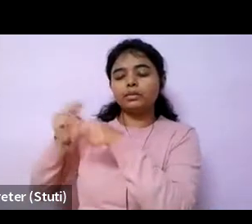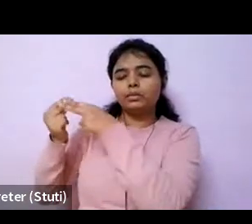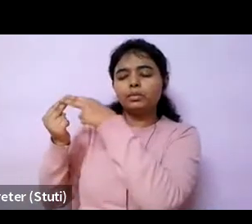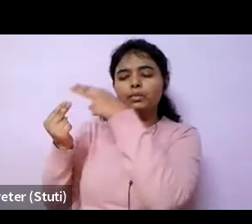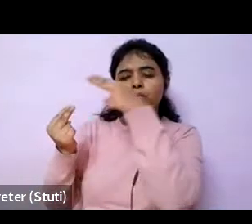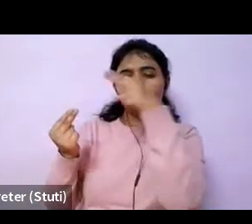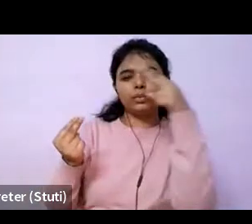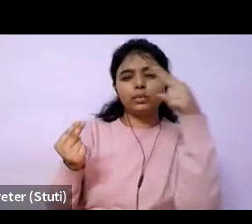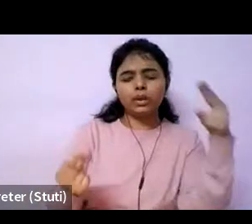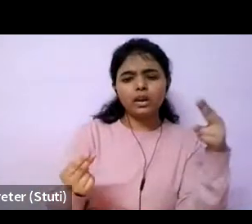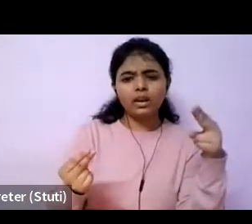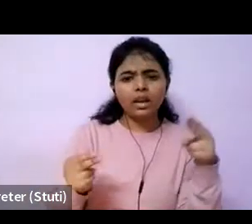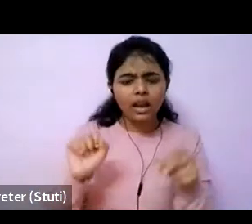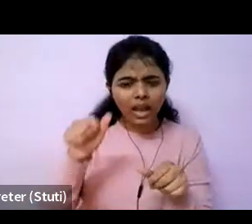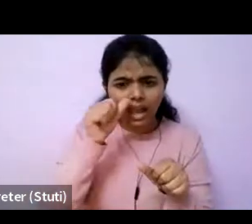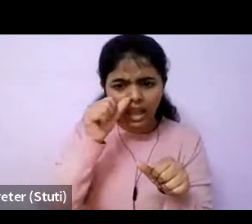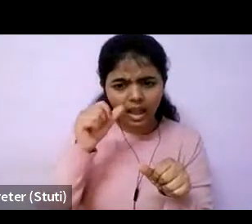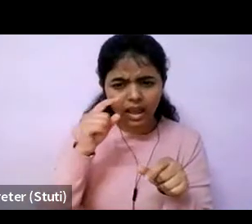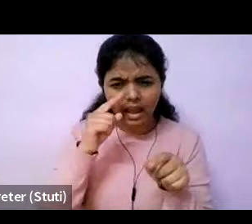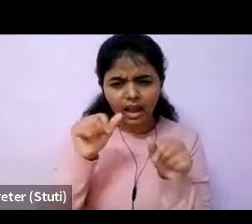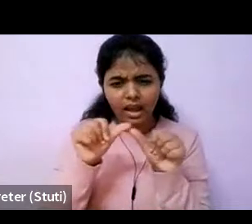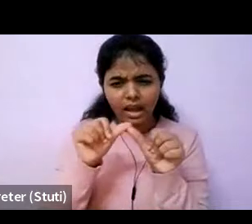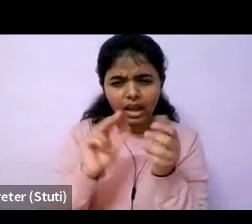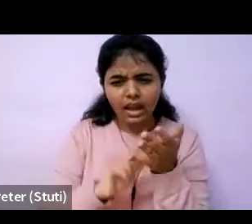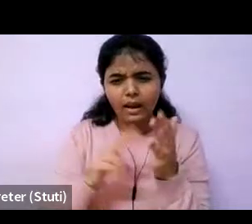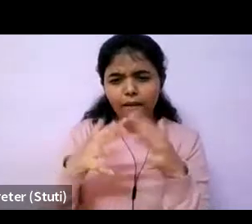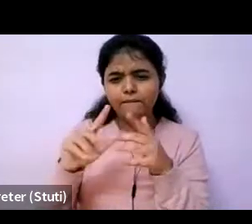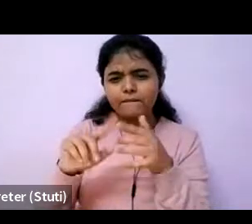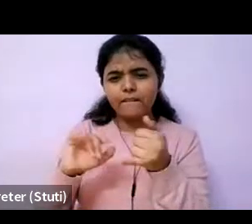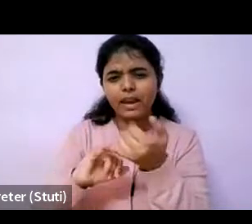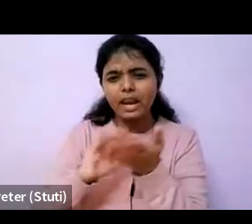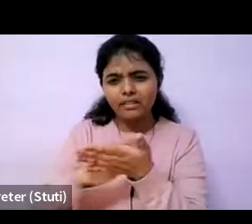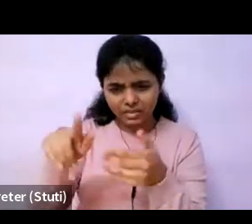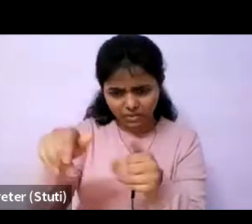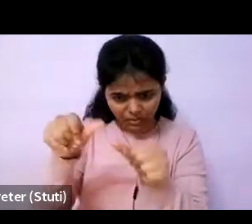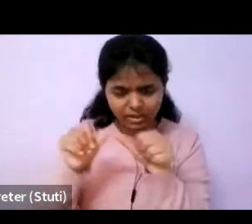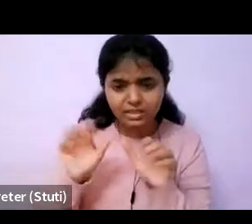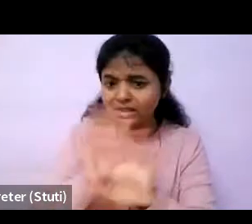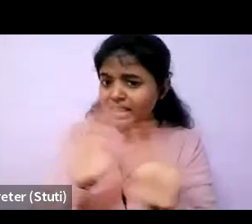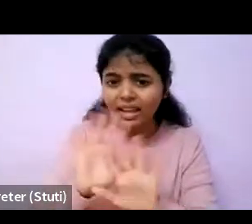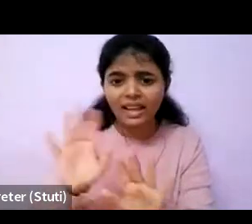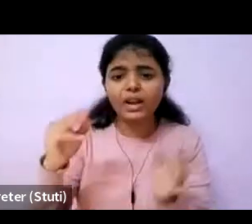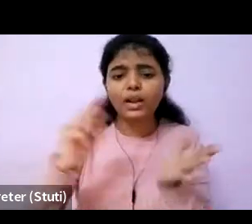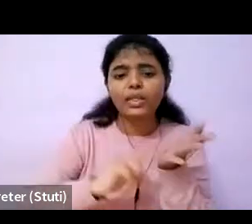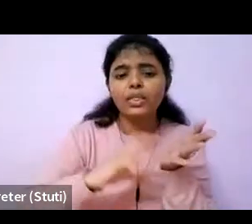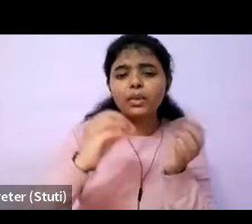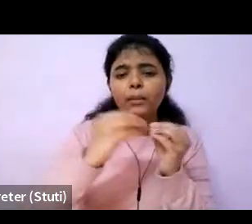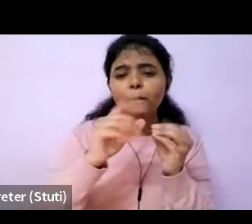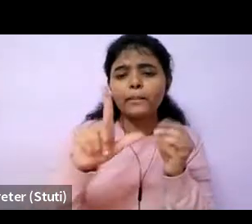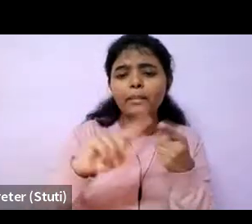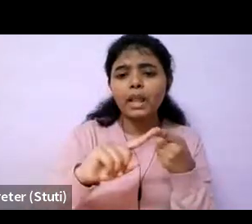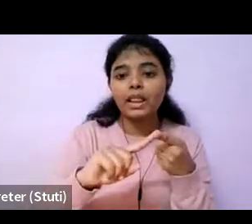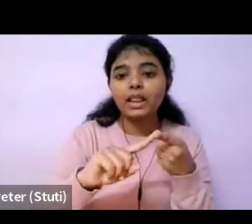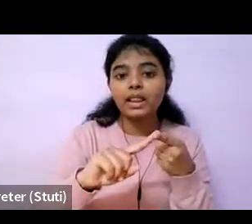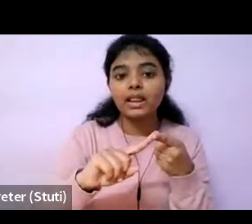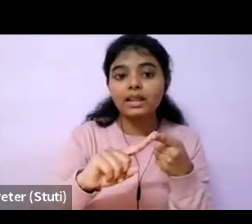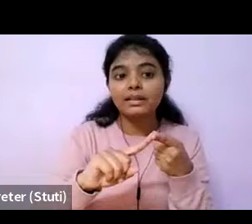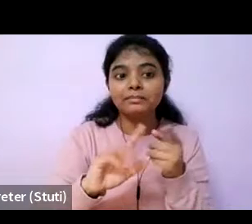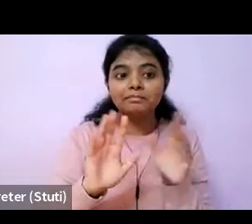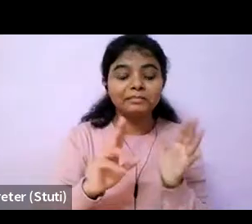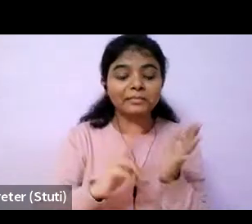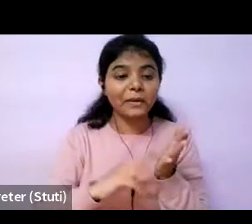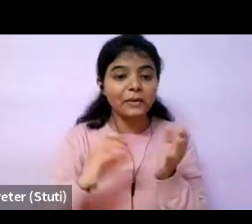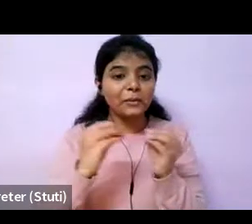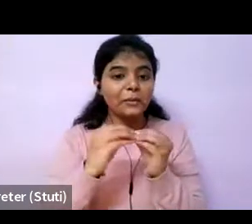This is Anwesha answering, is it? Yes, sir. No, I had asked Noble. Sorry. Oh, sorry.